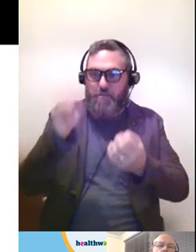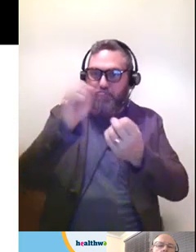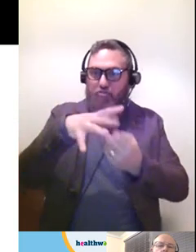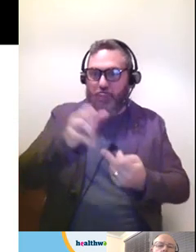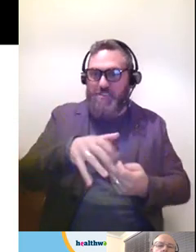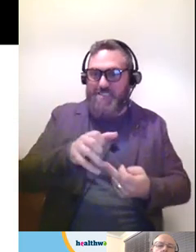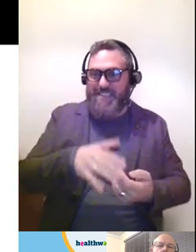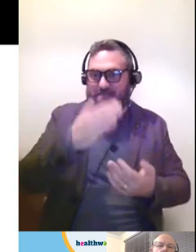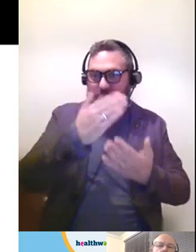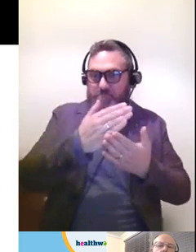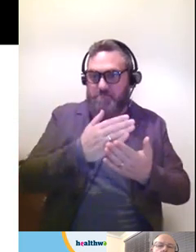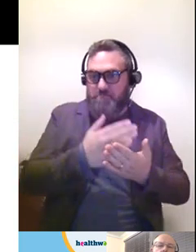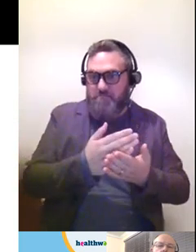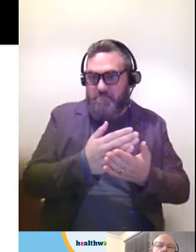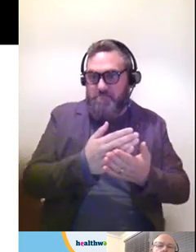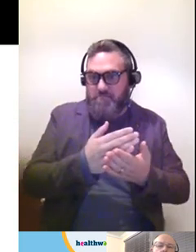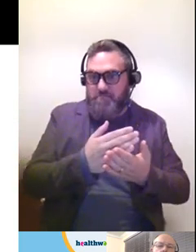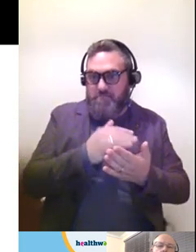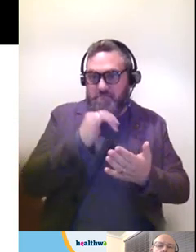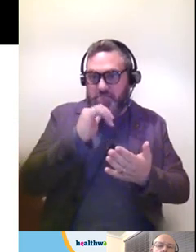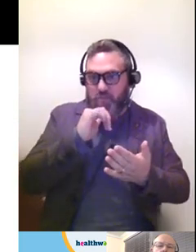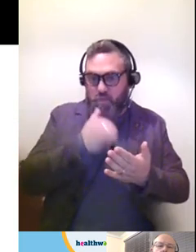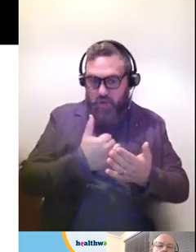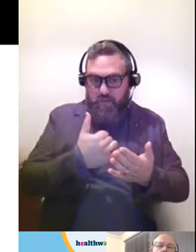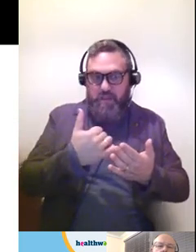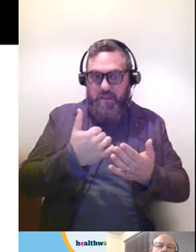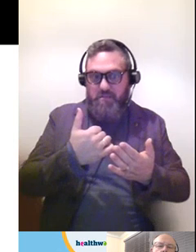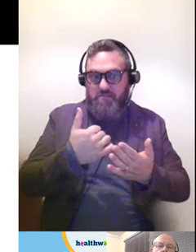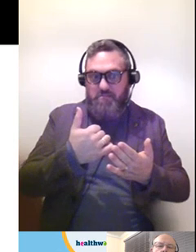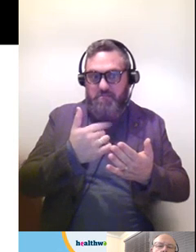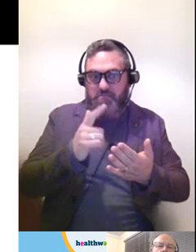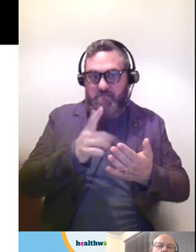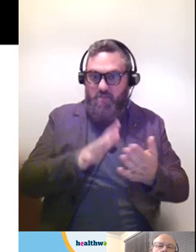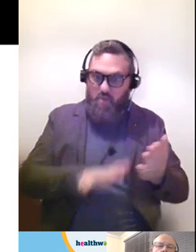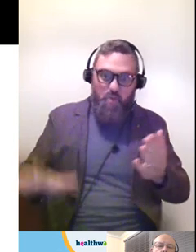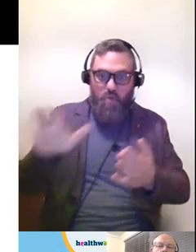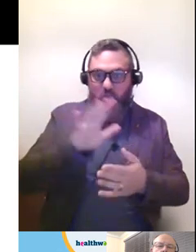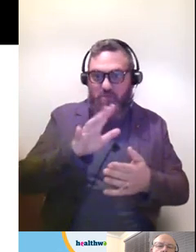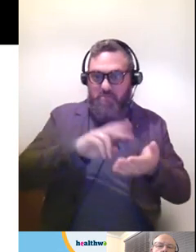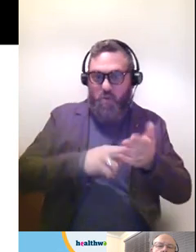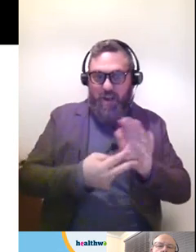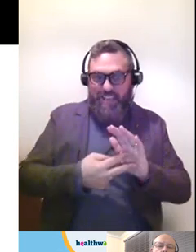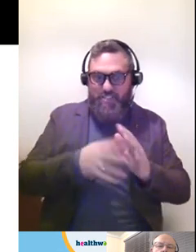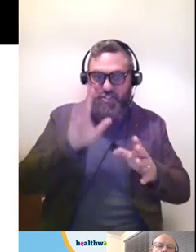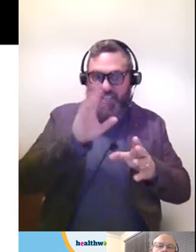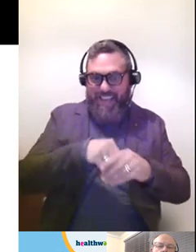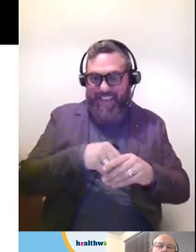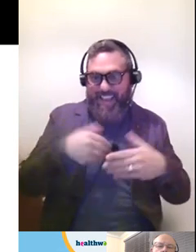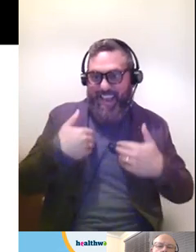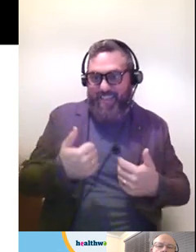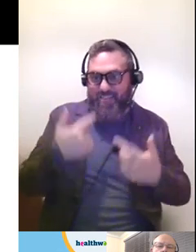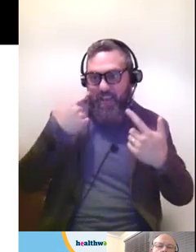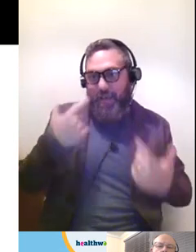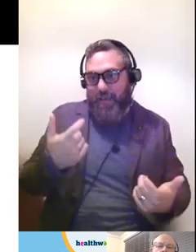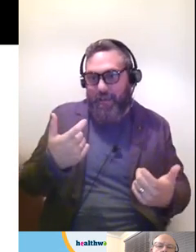priorities that will be the direction for the whole of the those organisations that are involved in health and care